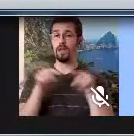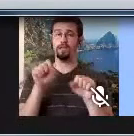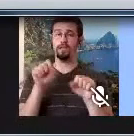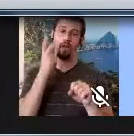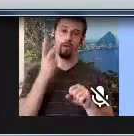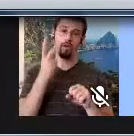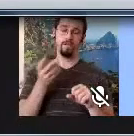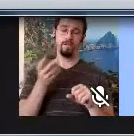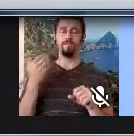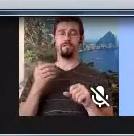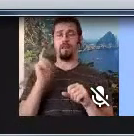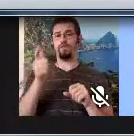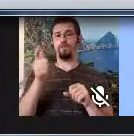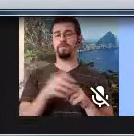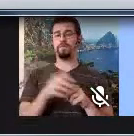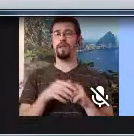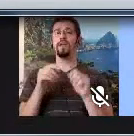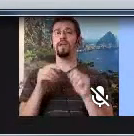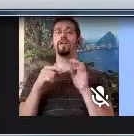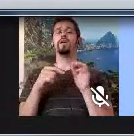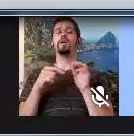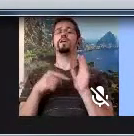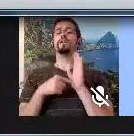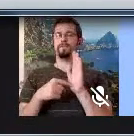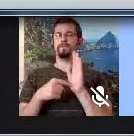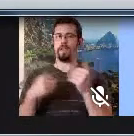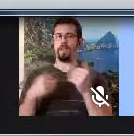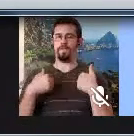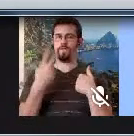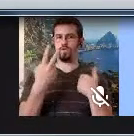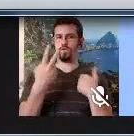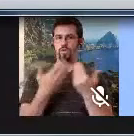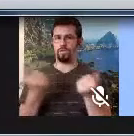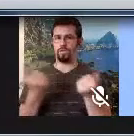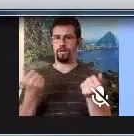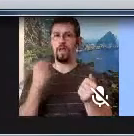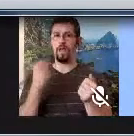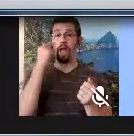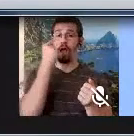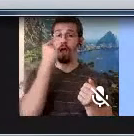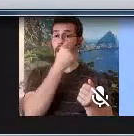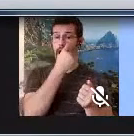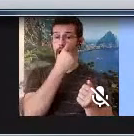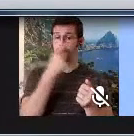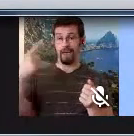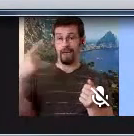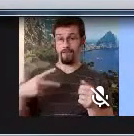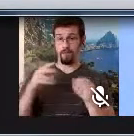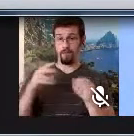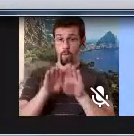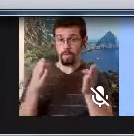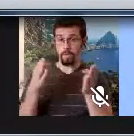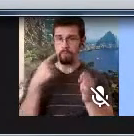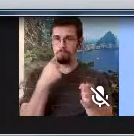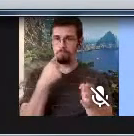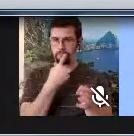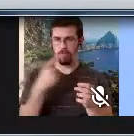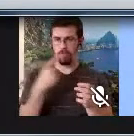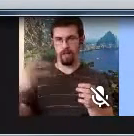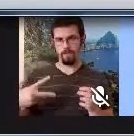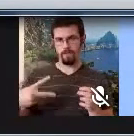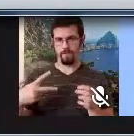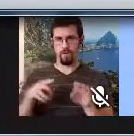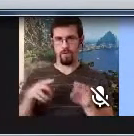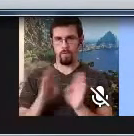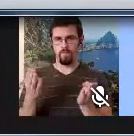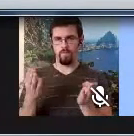indicate just 2 differences: eyes half open and mouth half open. And beneath